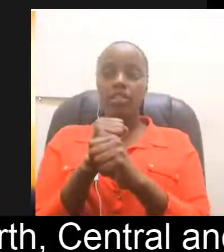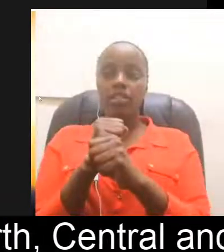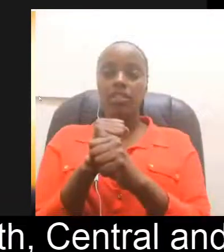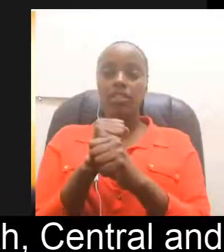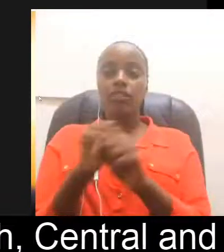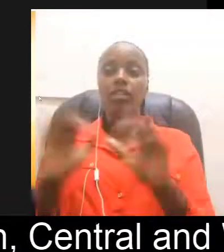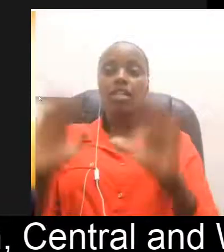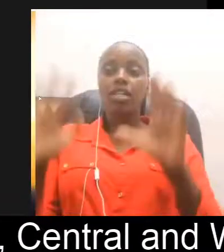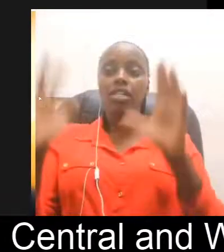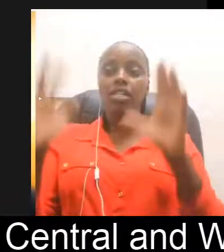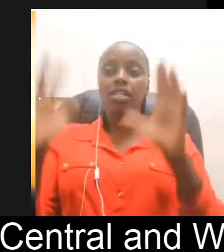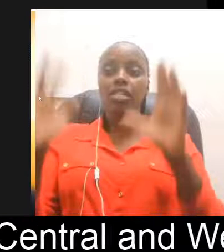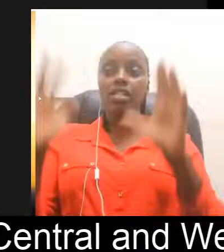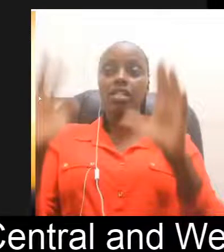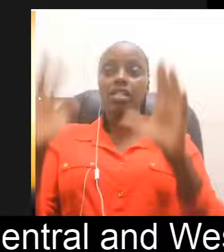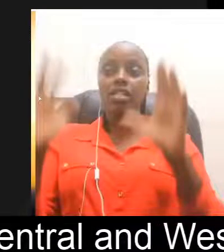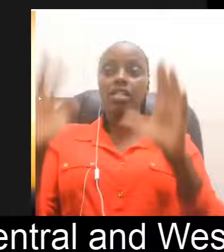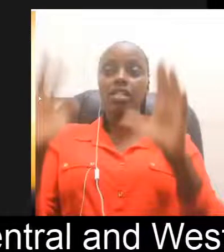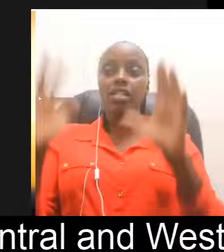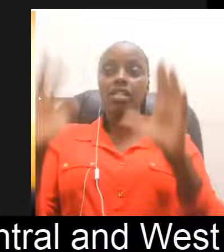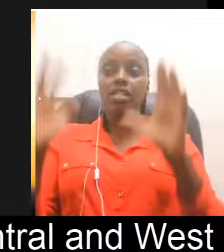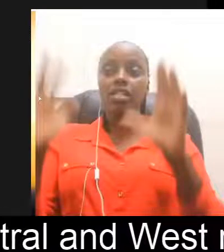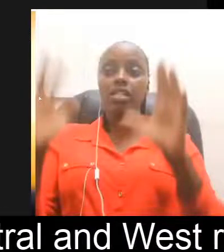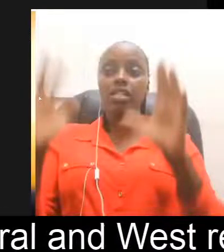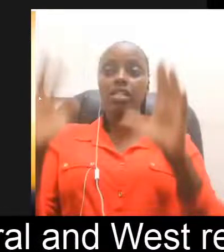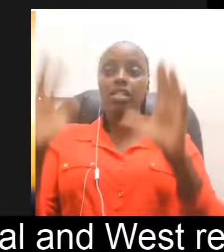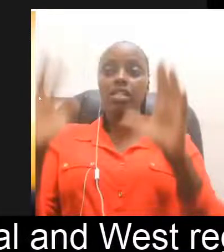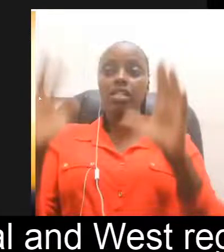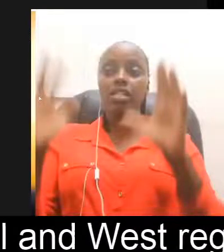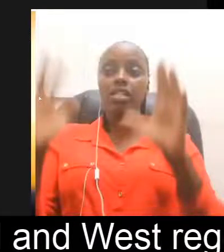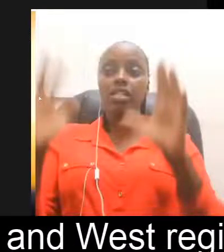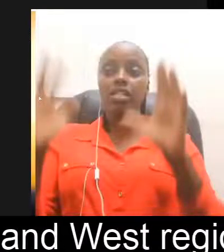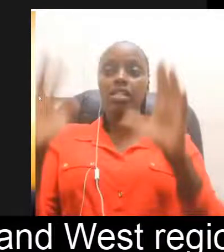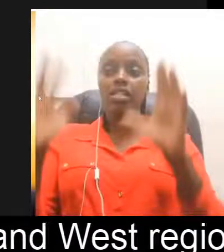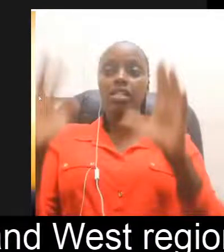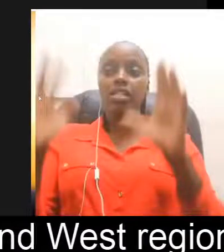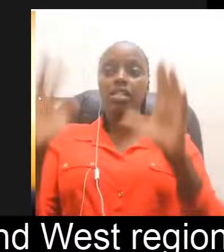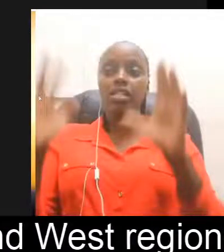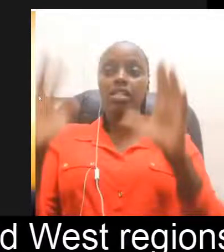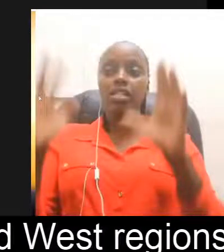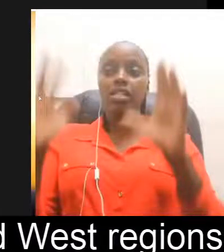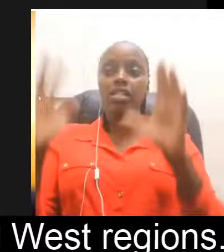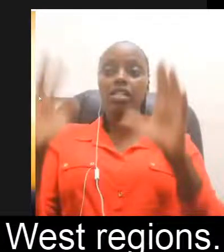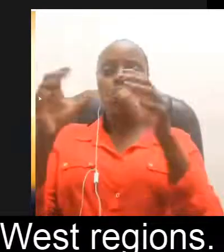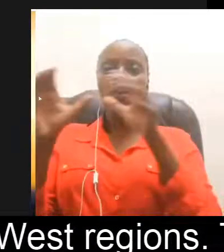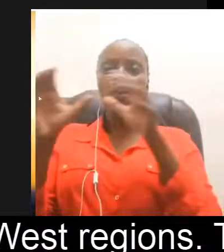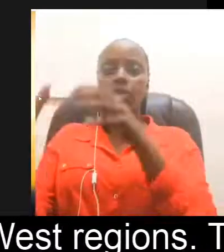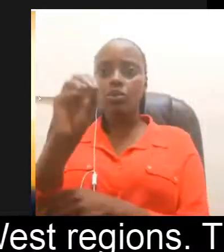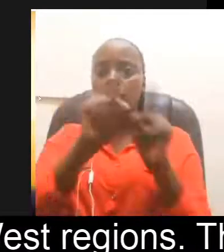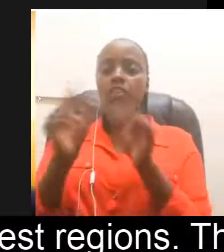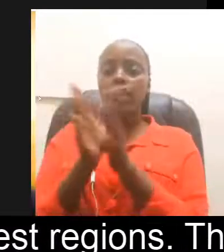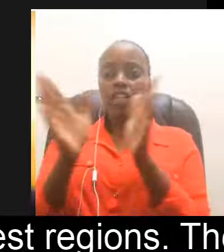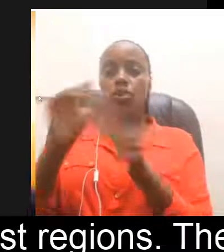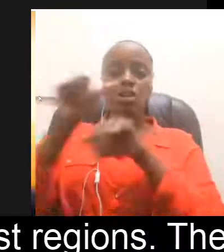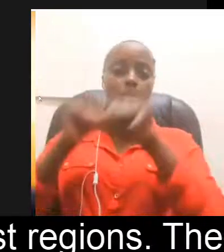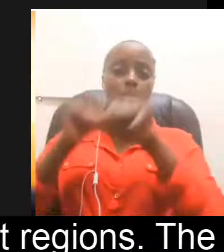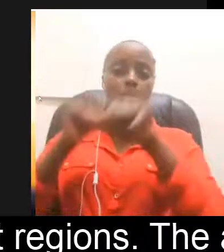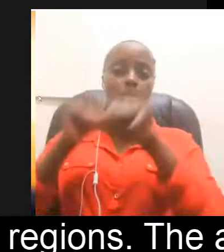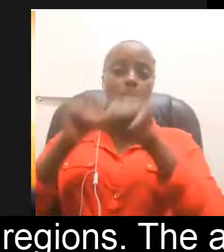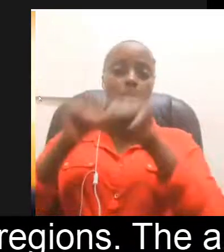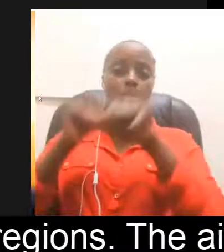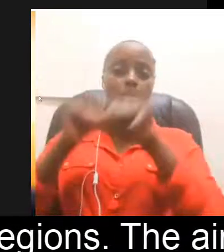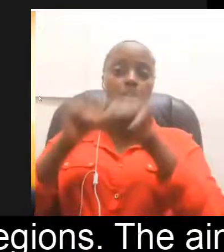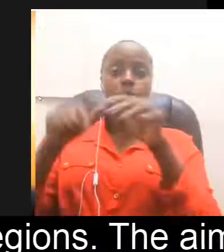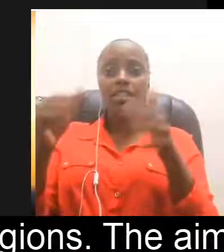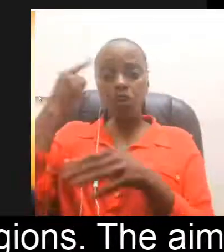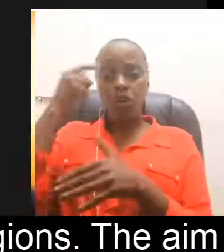continue sensitizing the communities, the CSOs, and the whole nation at large about the existence of the Charter and